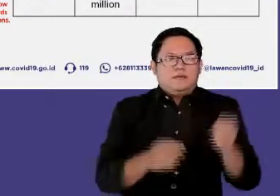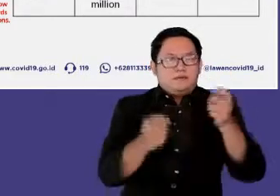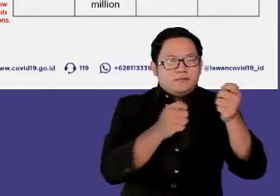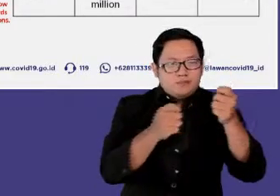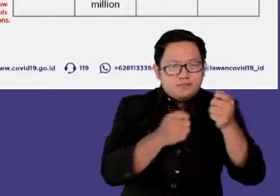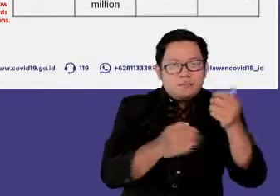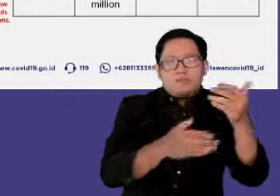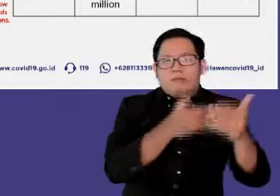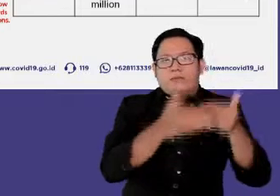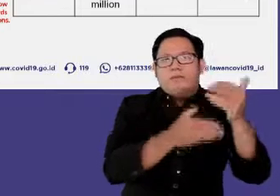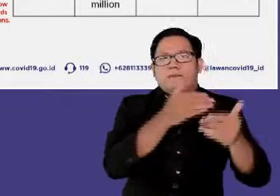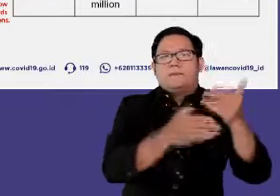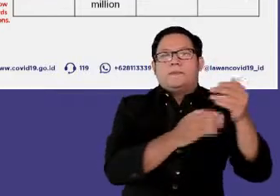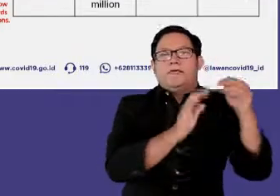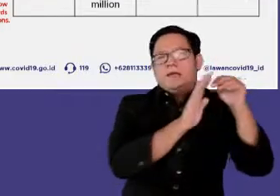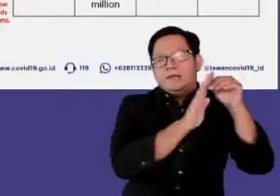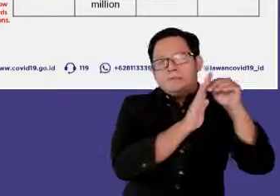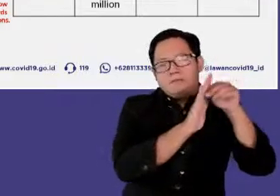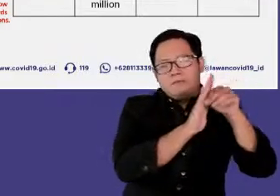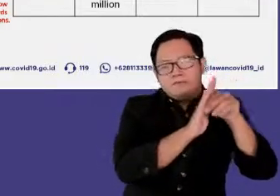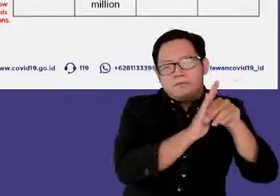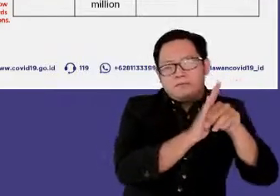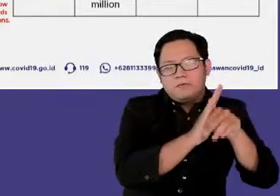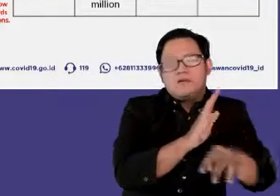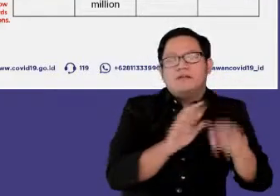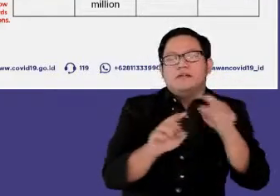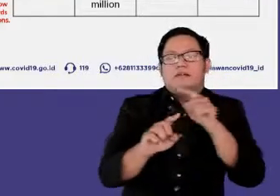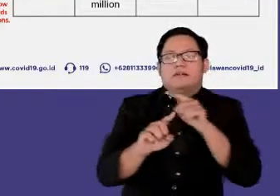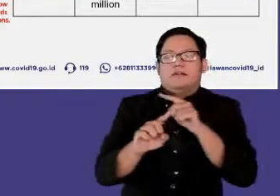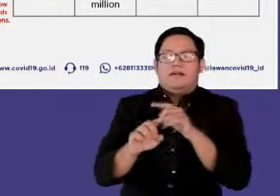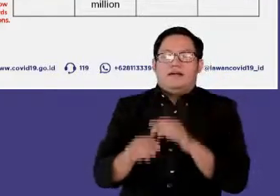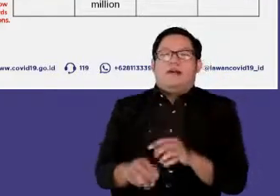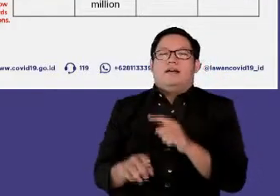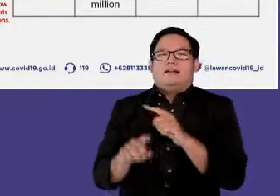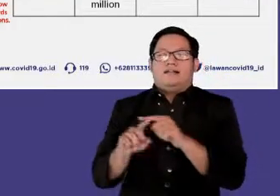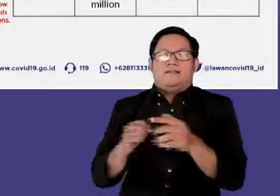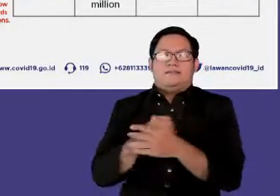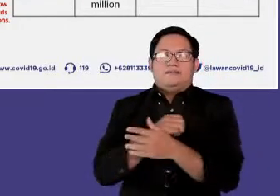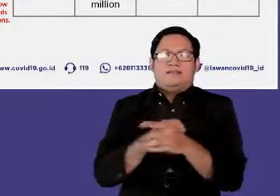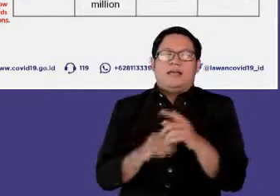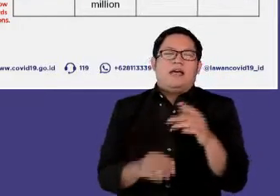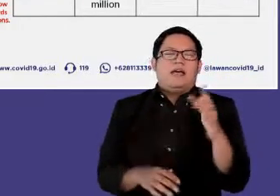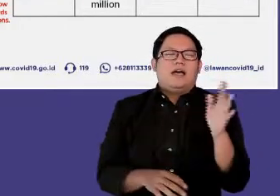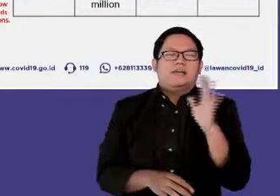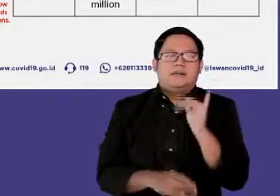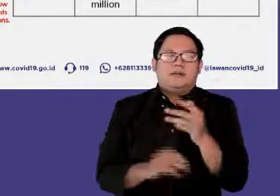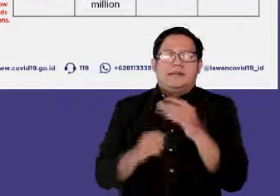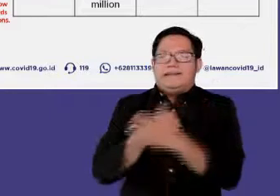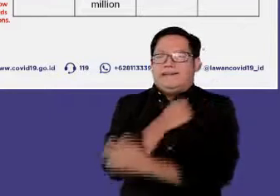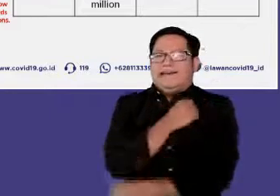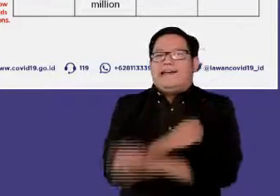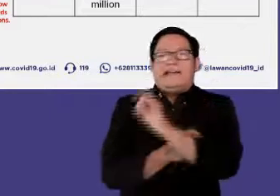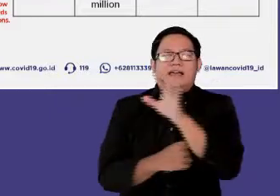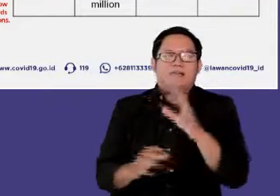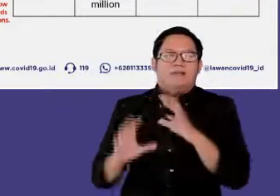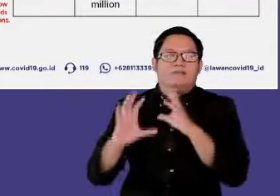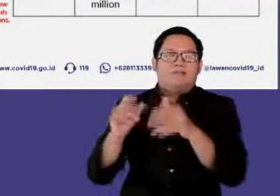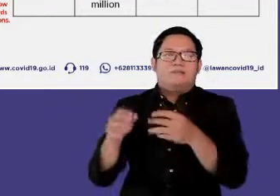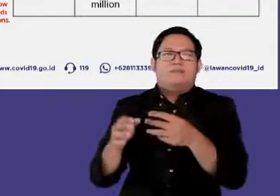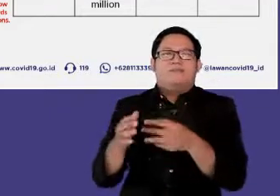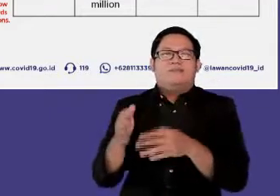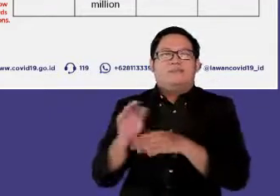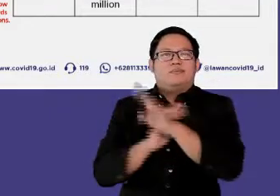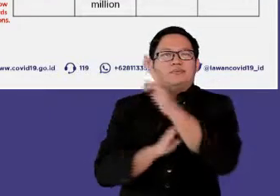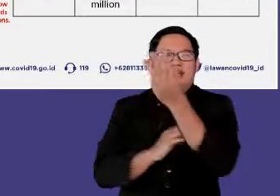slope, unlike other countries that are going through the third spike. We should appreciate this excellent